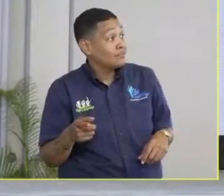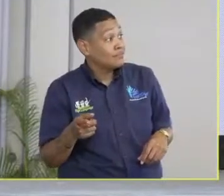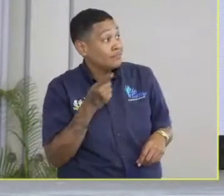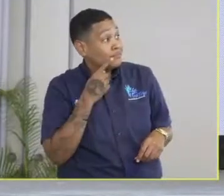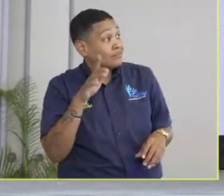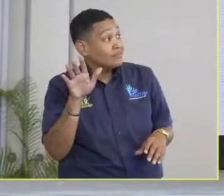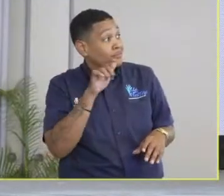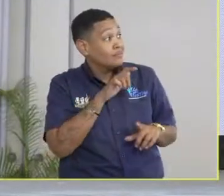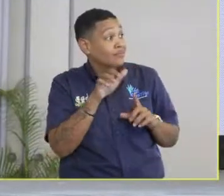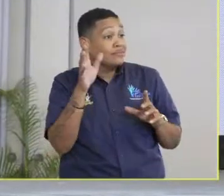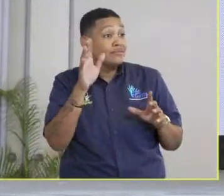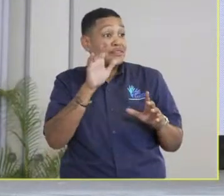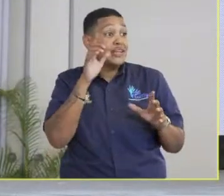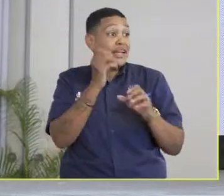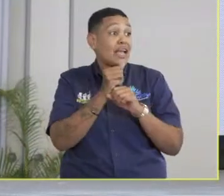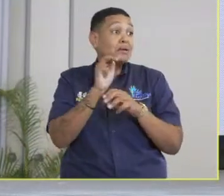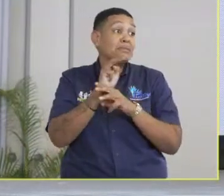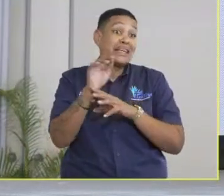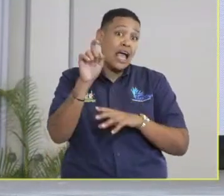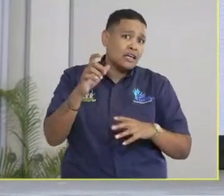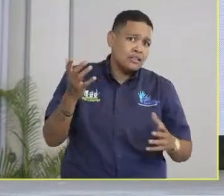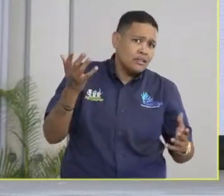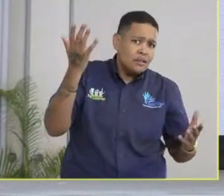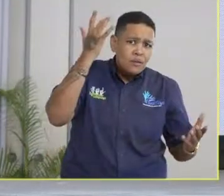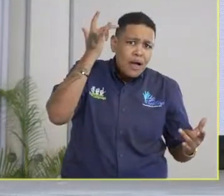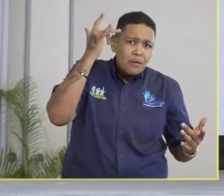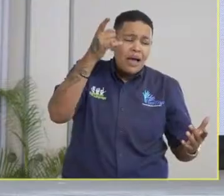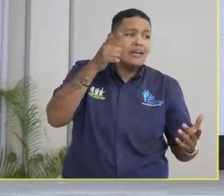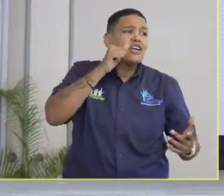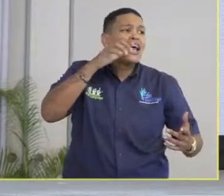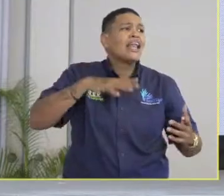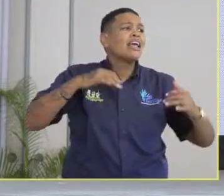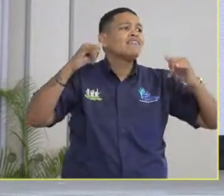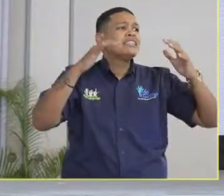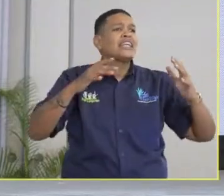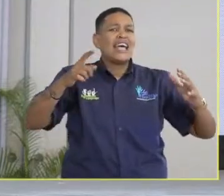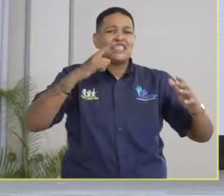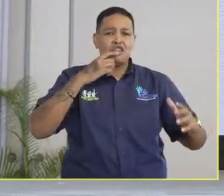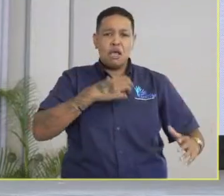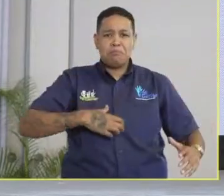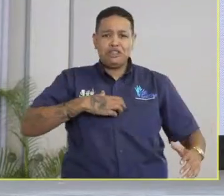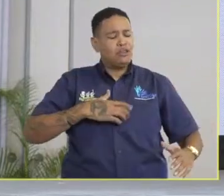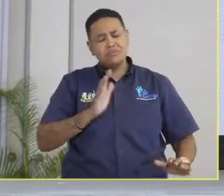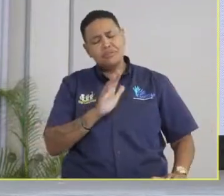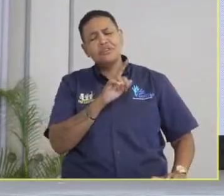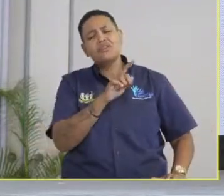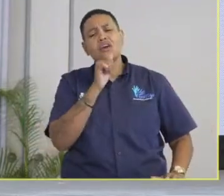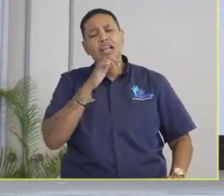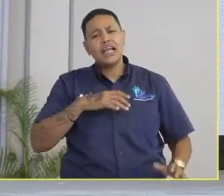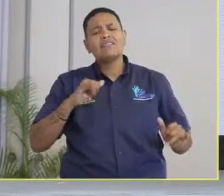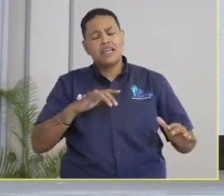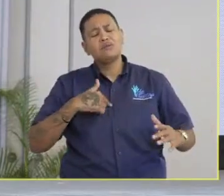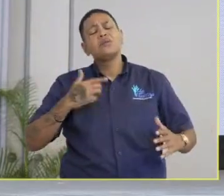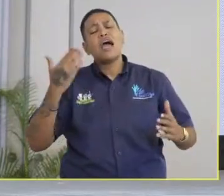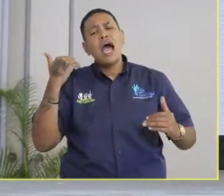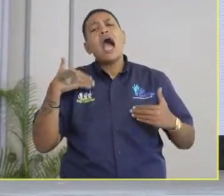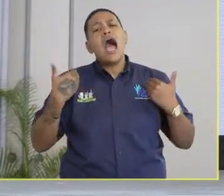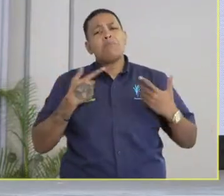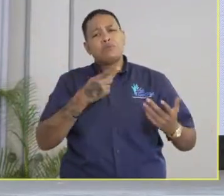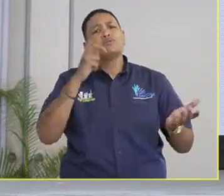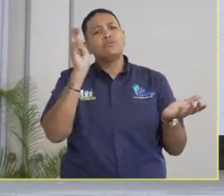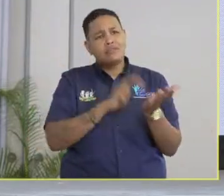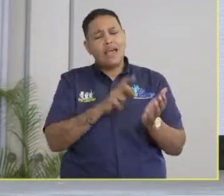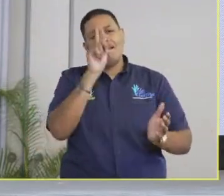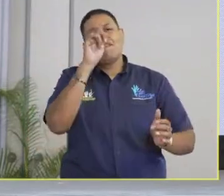not miserable, Minister. Of course not. You're just a lady of standards, and we're very, very happy that you have stood on those and has brought us